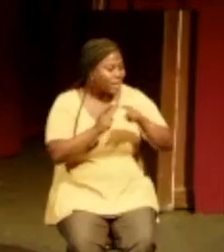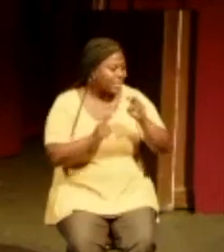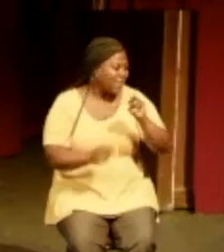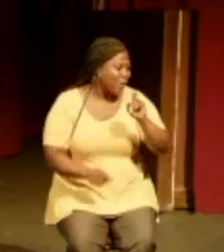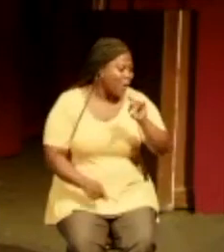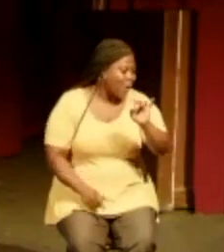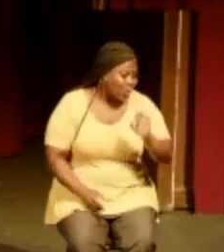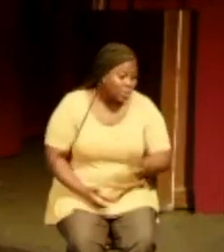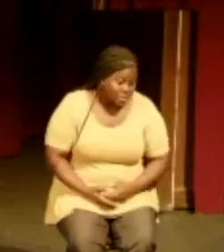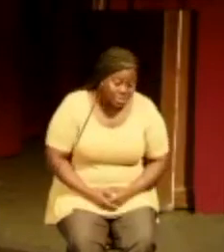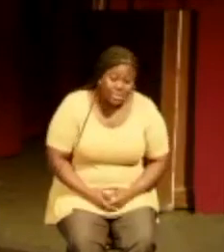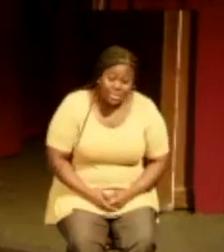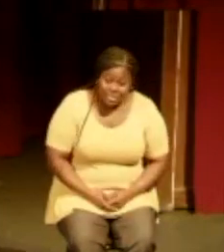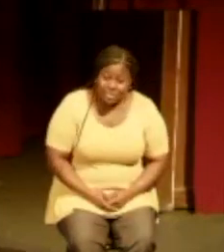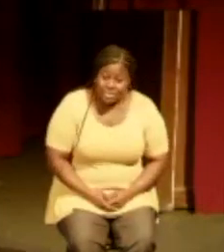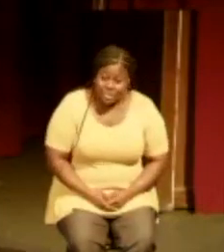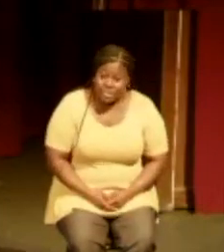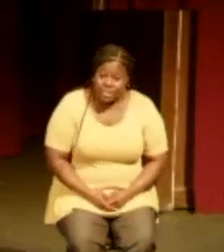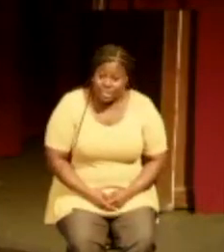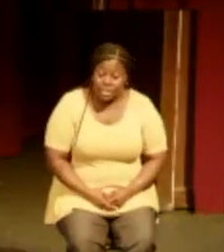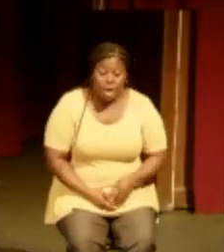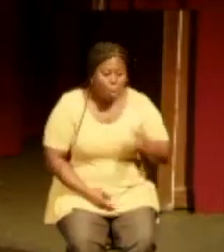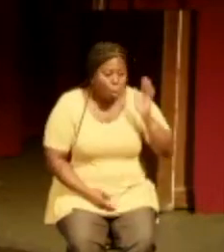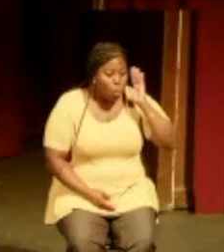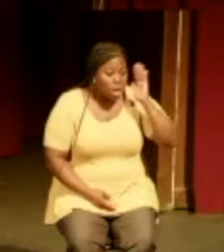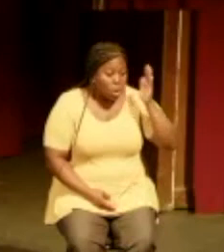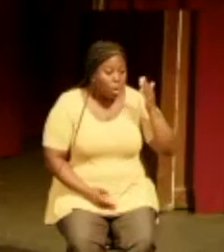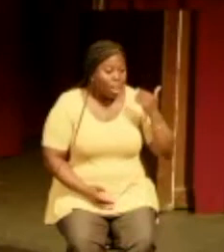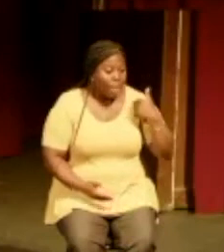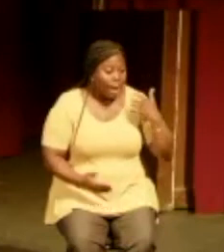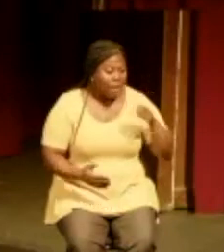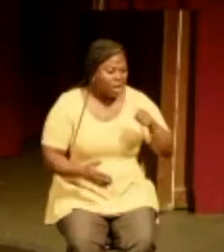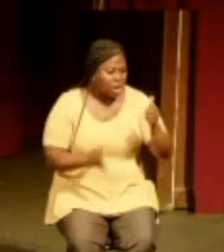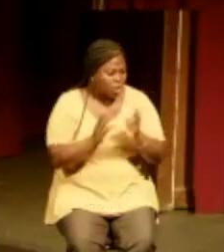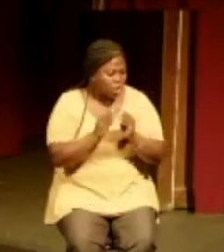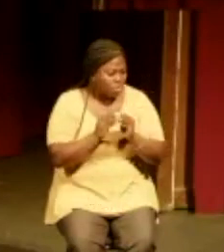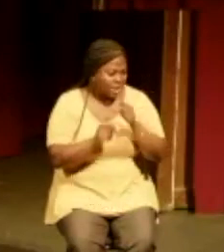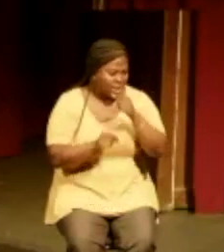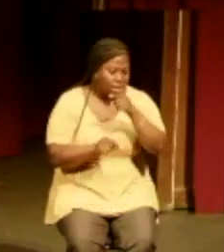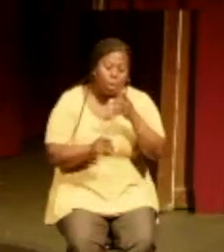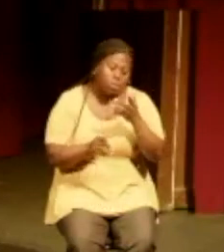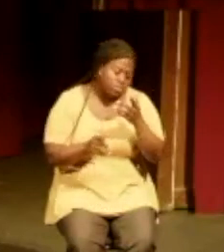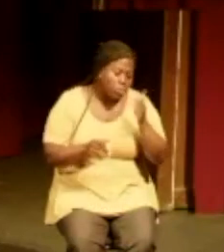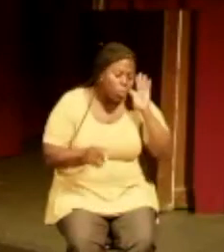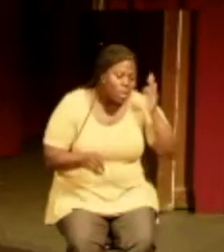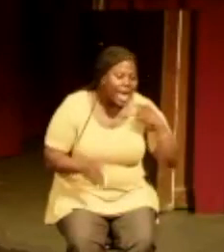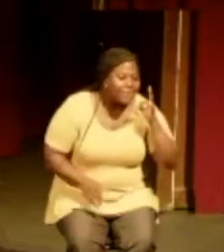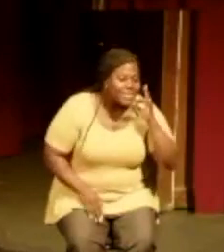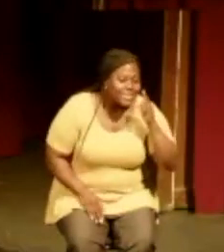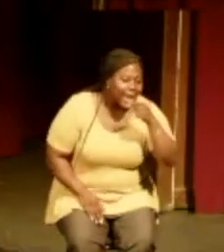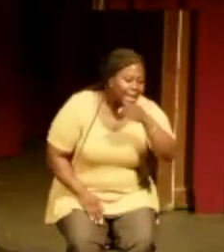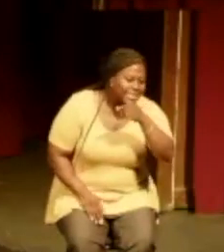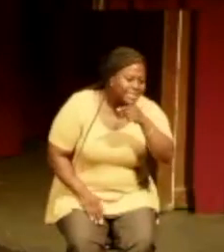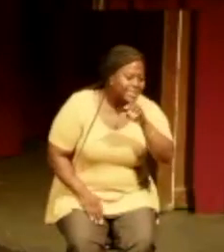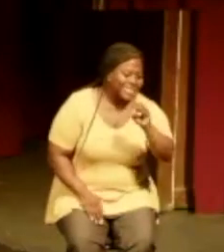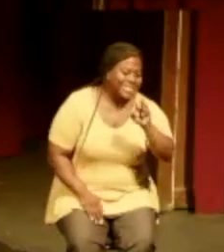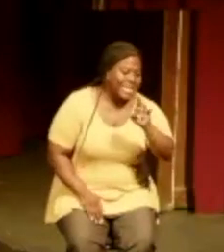we'll reconvene just to the south here in front of the Sierra building for snacks. Do your